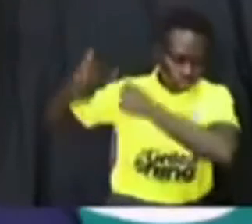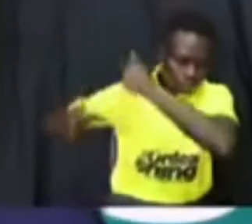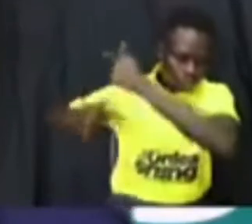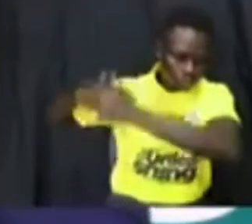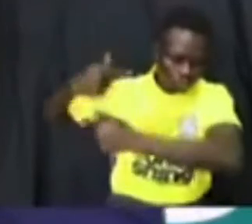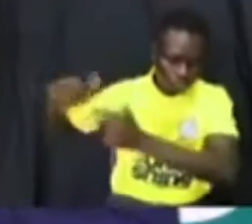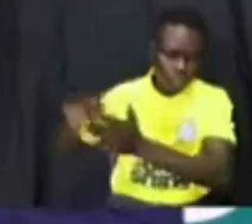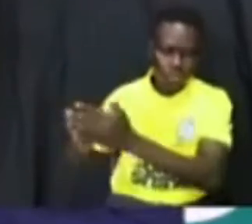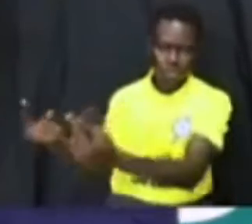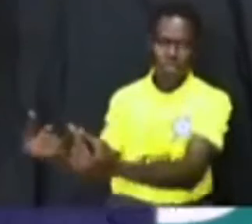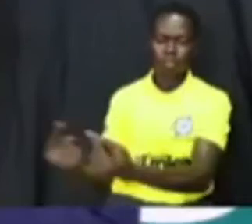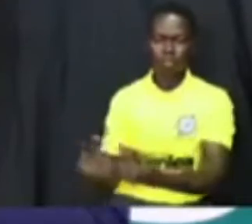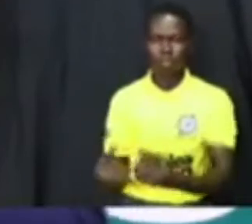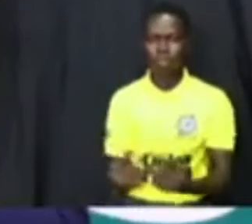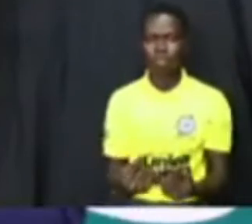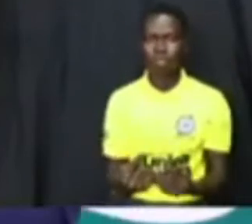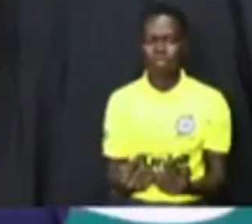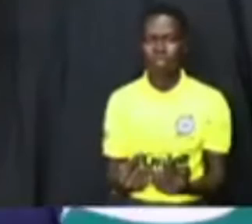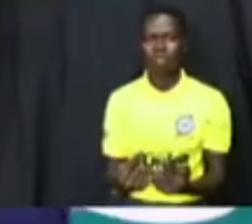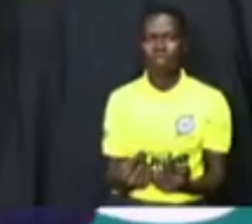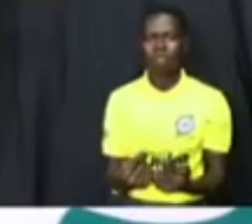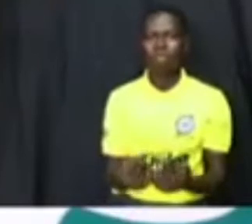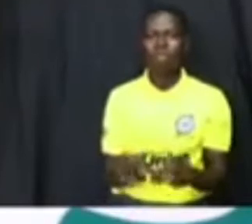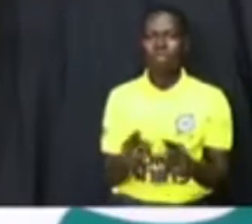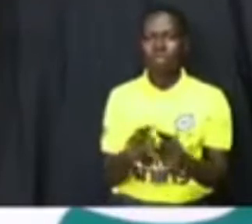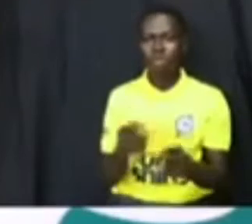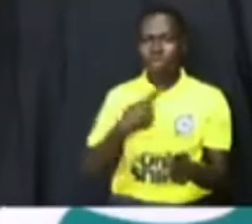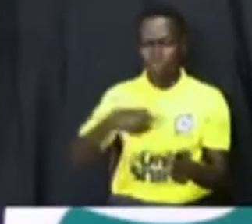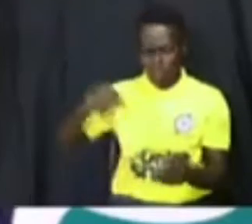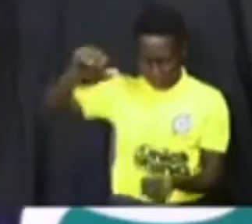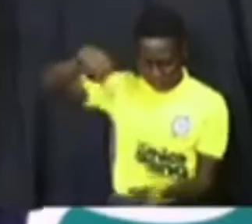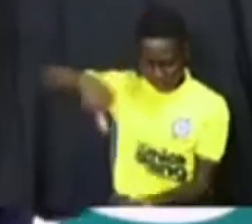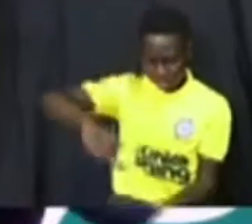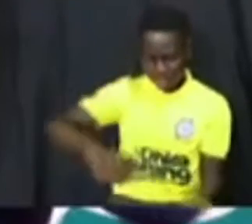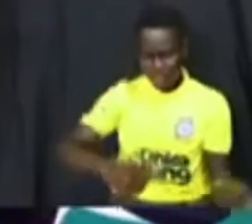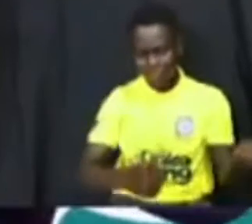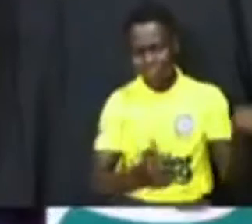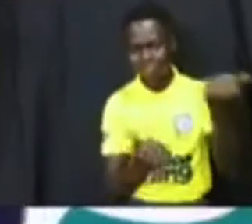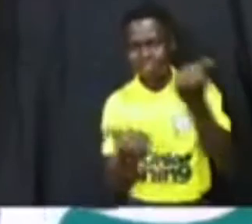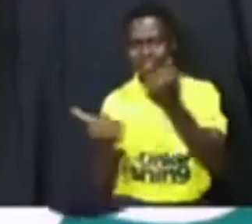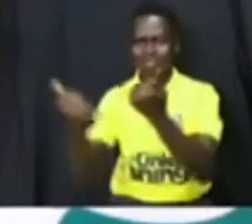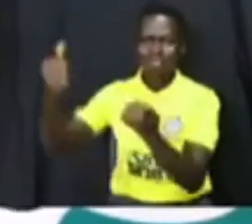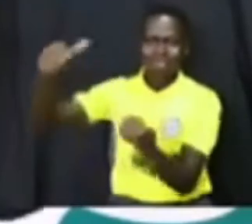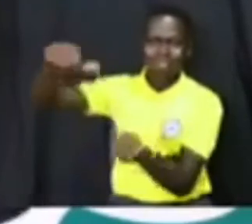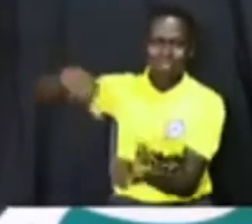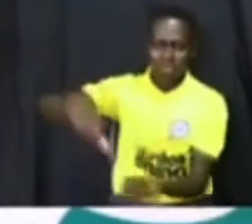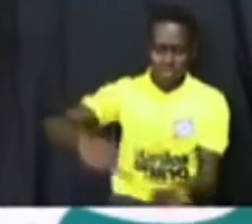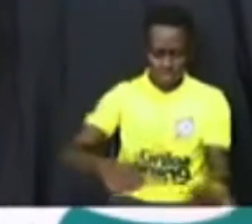So, we are being baptized to